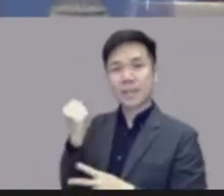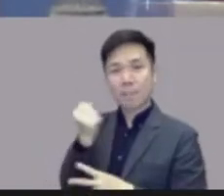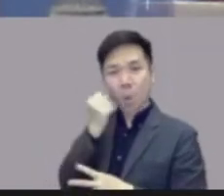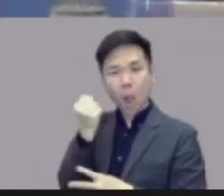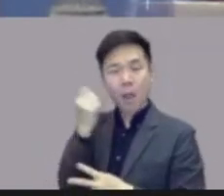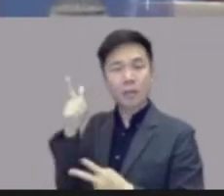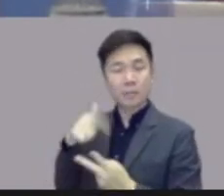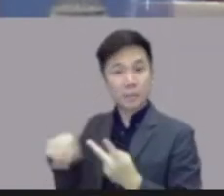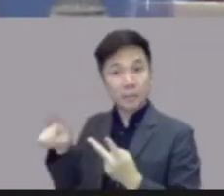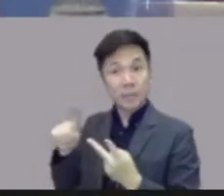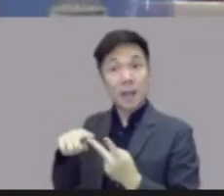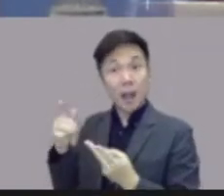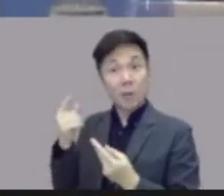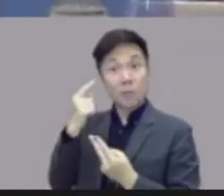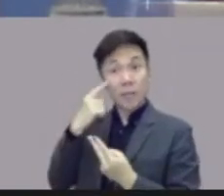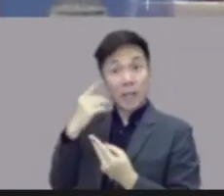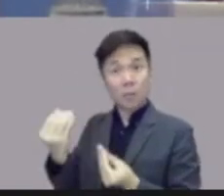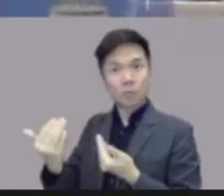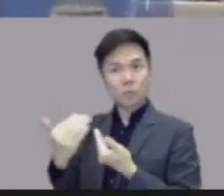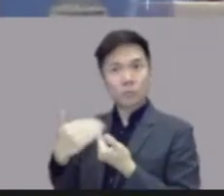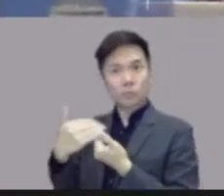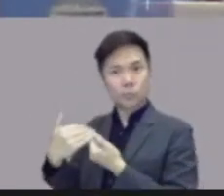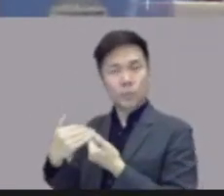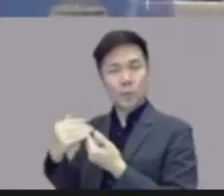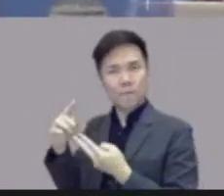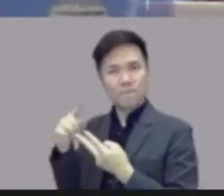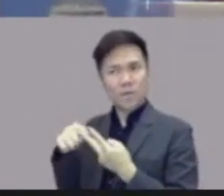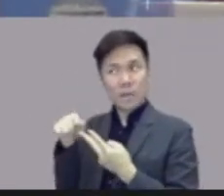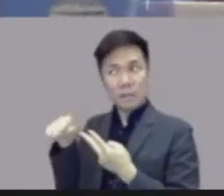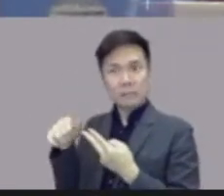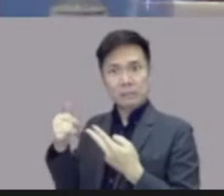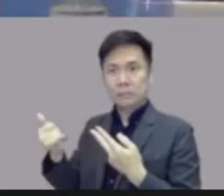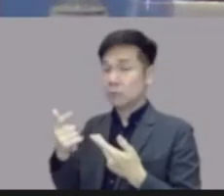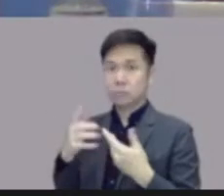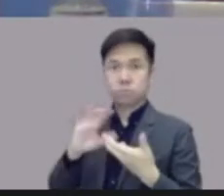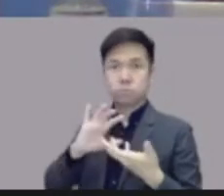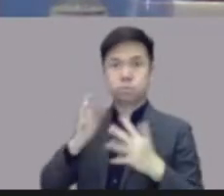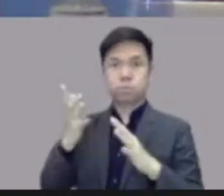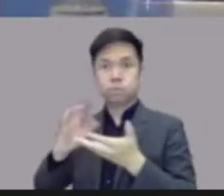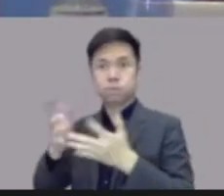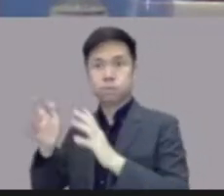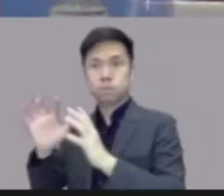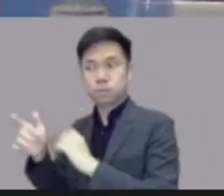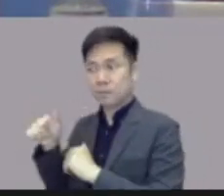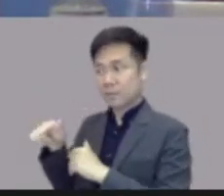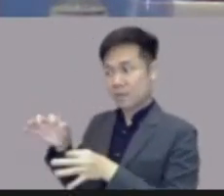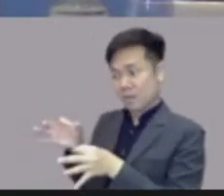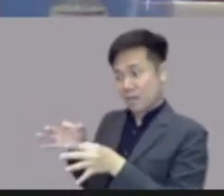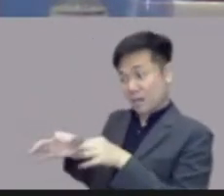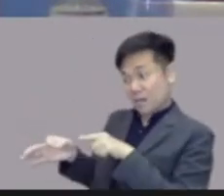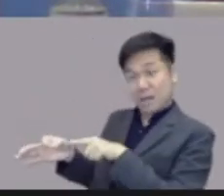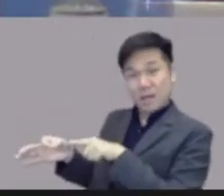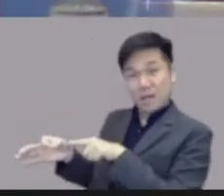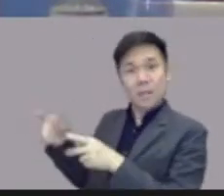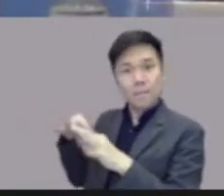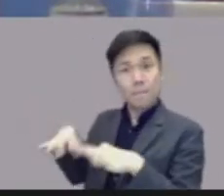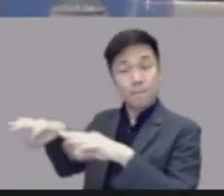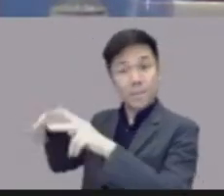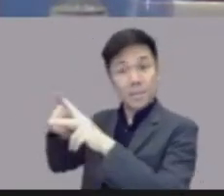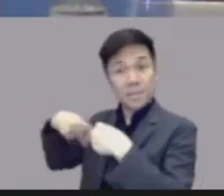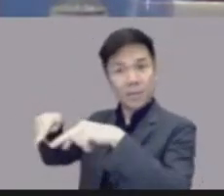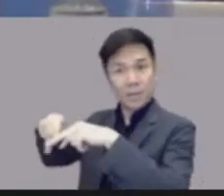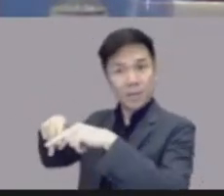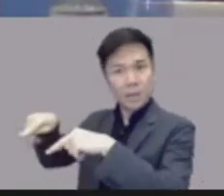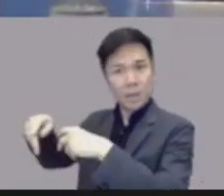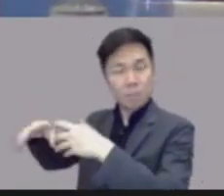integrated approach to the triple planetary crisis applied to both geography and national resources in the Pacific at the